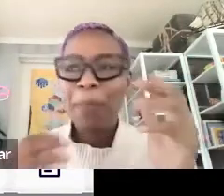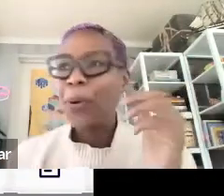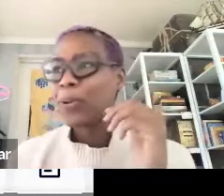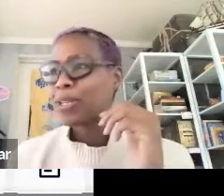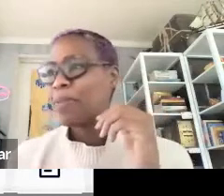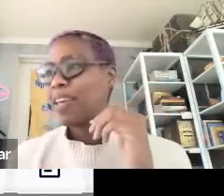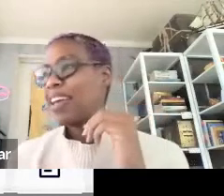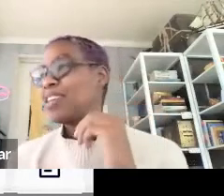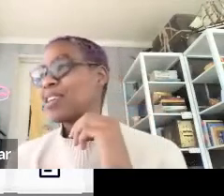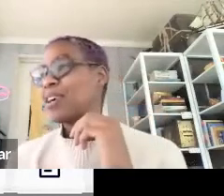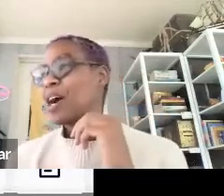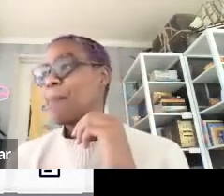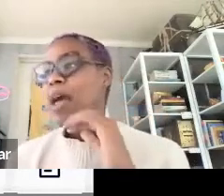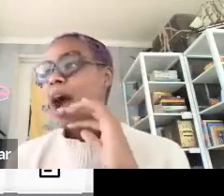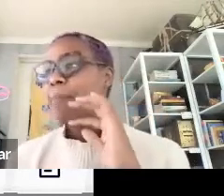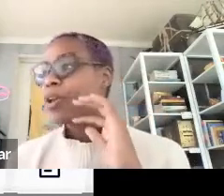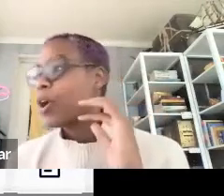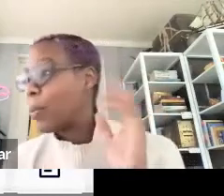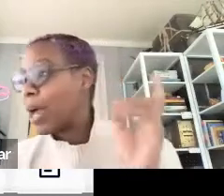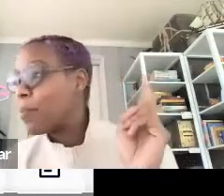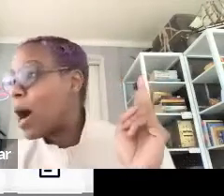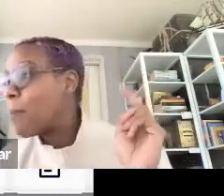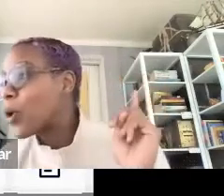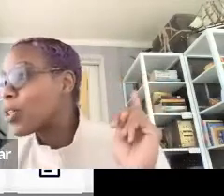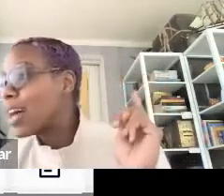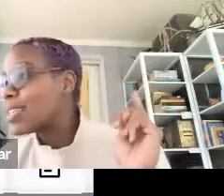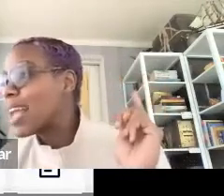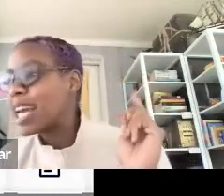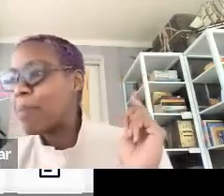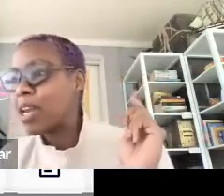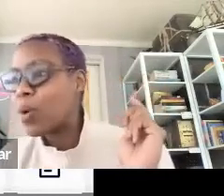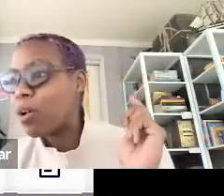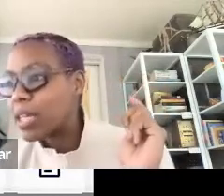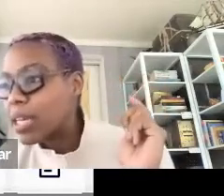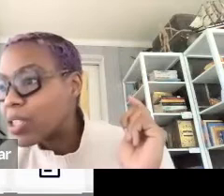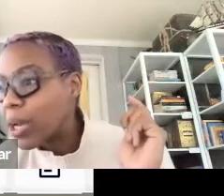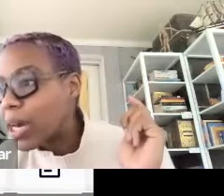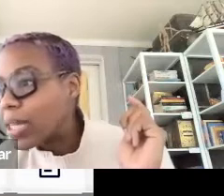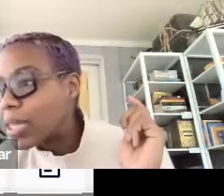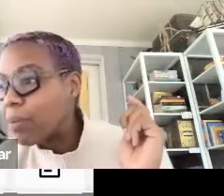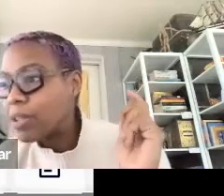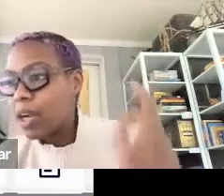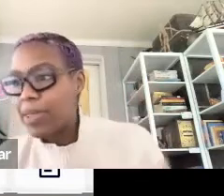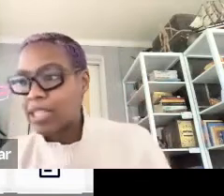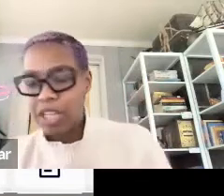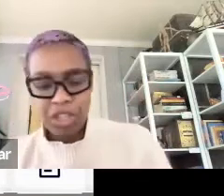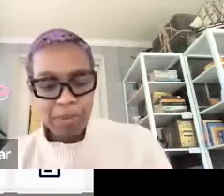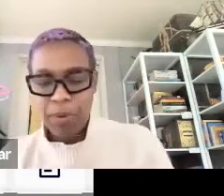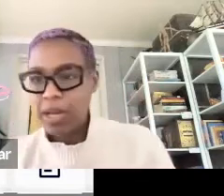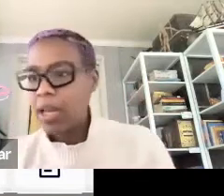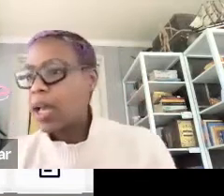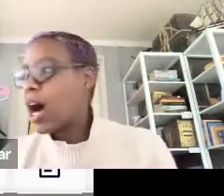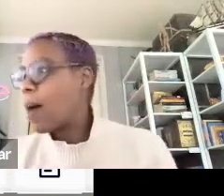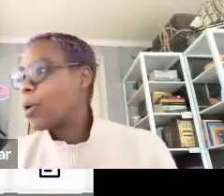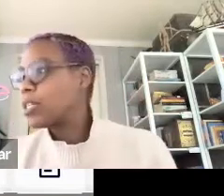have like a poll or something. So okay, we got more or less income inequality. So I got that one. All right, that's tension number